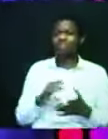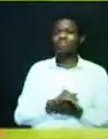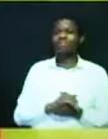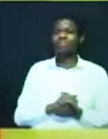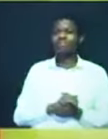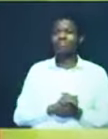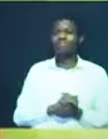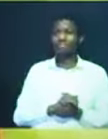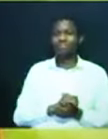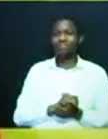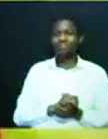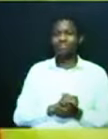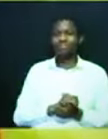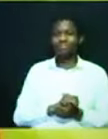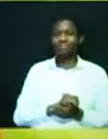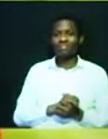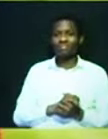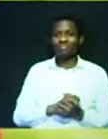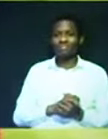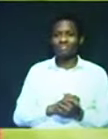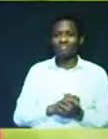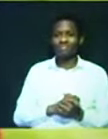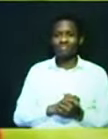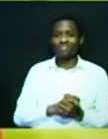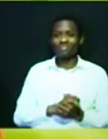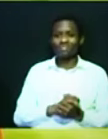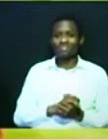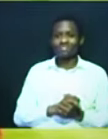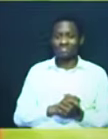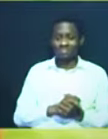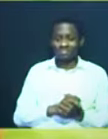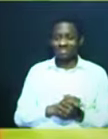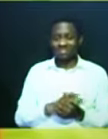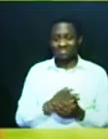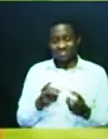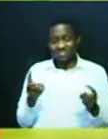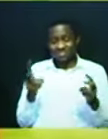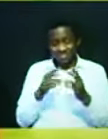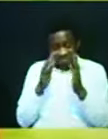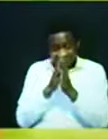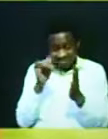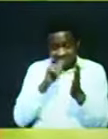that when I'm going to visit people, do not run away when it is eating